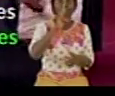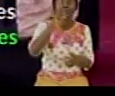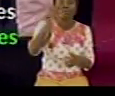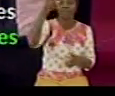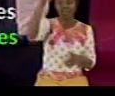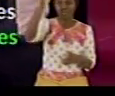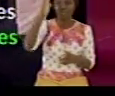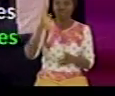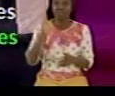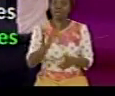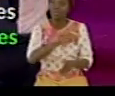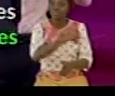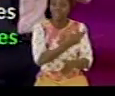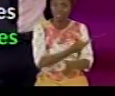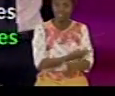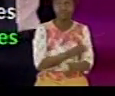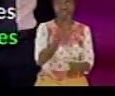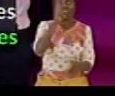Mighty.